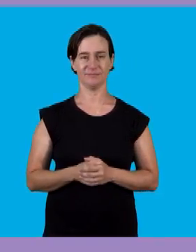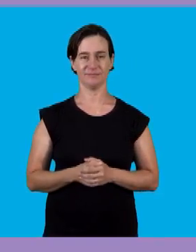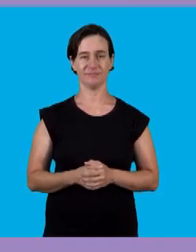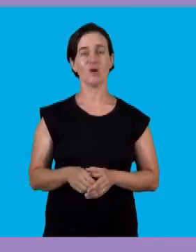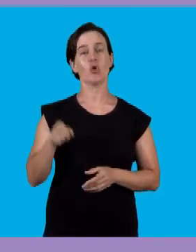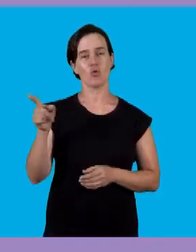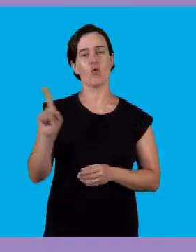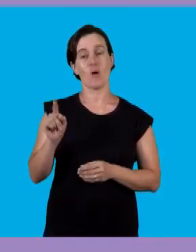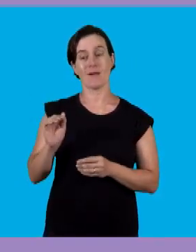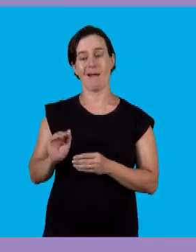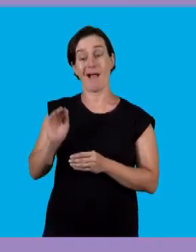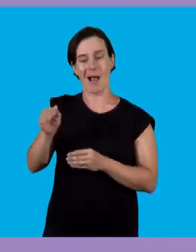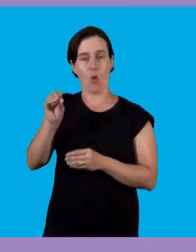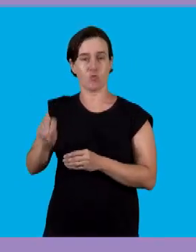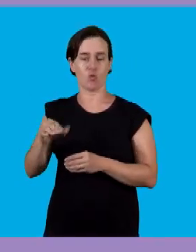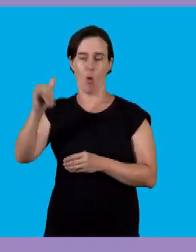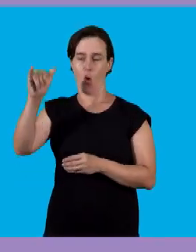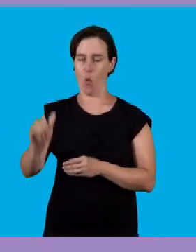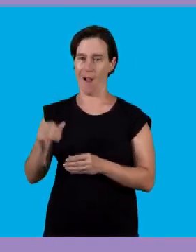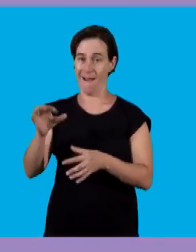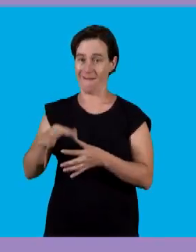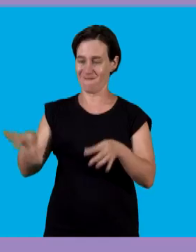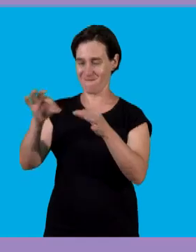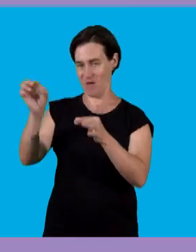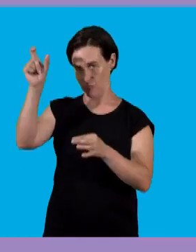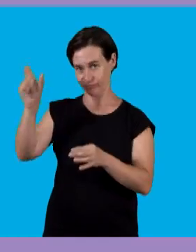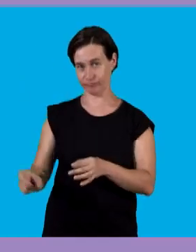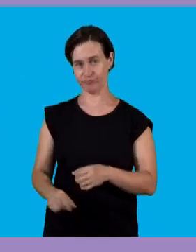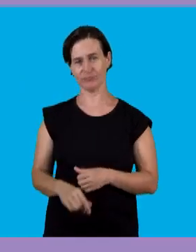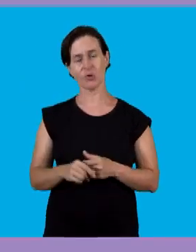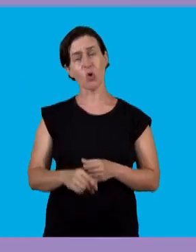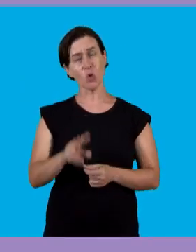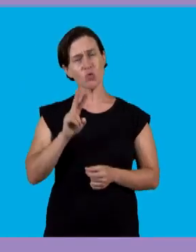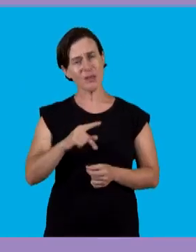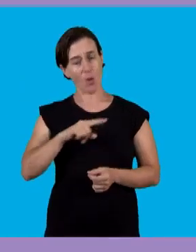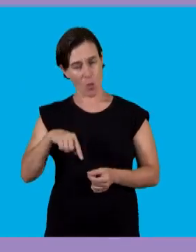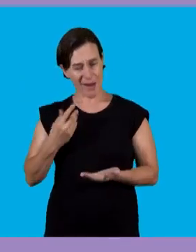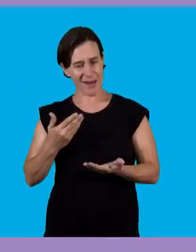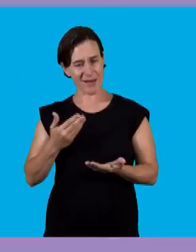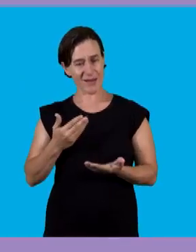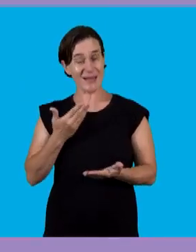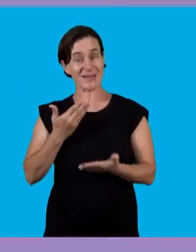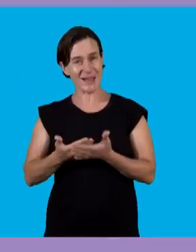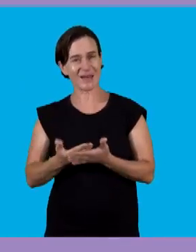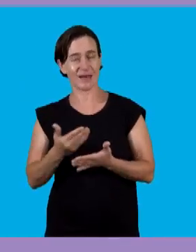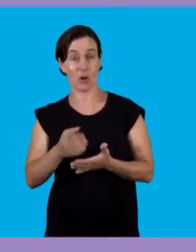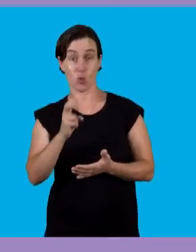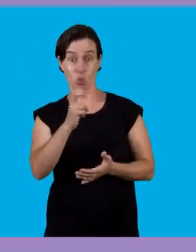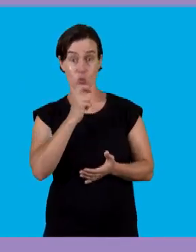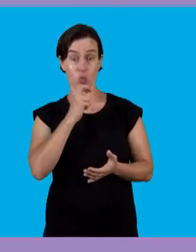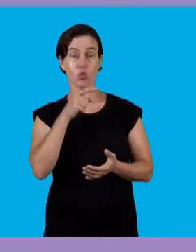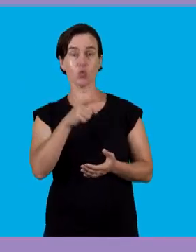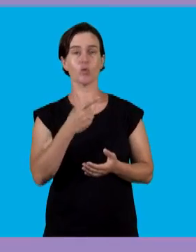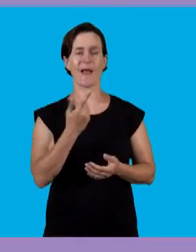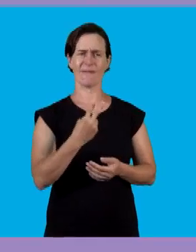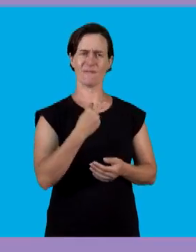those are the output values that we got from the statement. Can you see how we were able to use